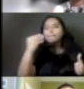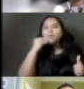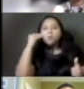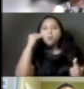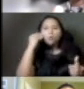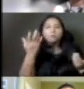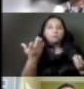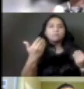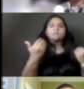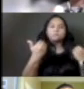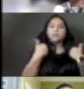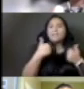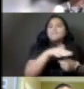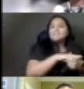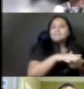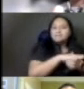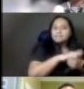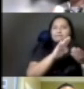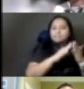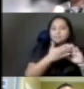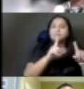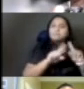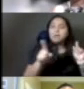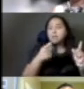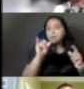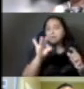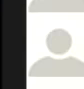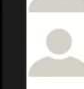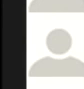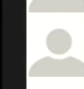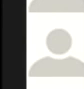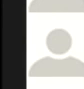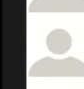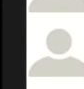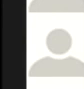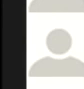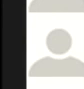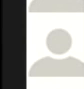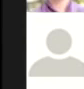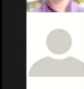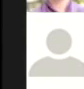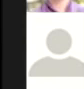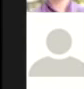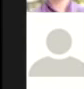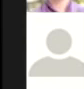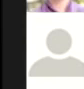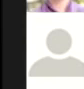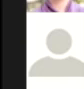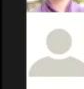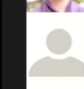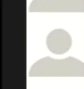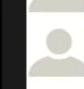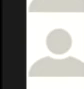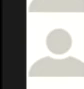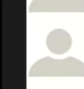Definitely hit me up if you're interested in doing that kind of phone banking. If you are near one of our offices, you can also do some door